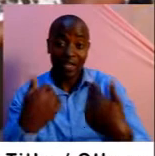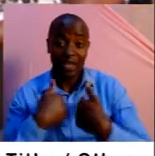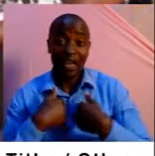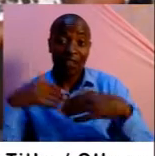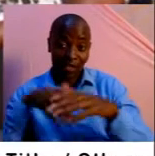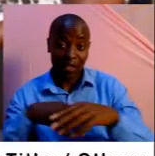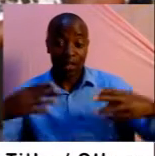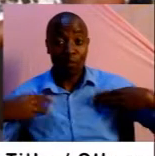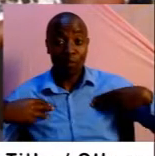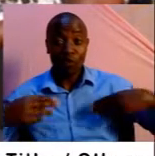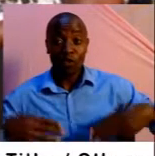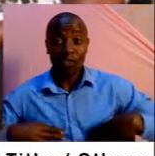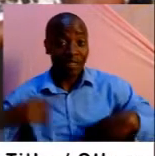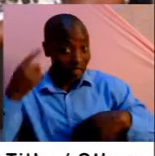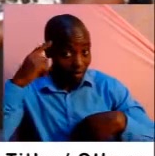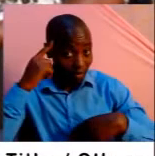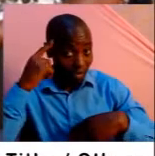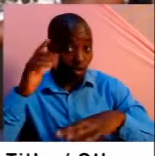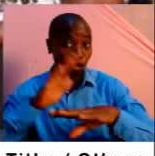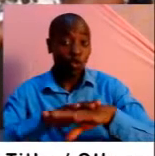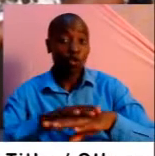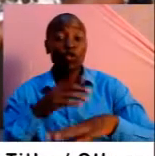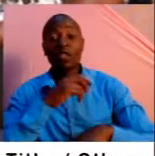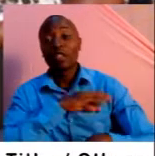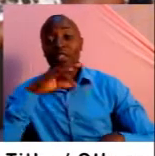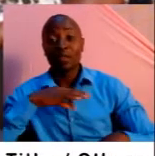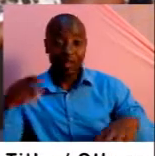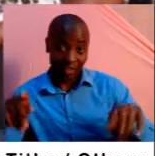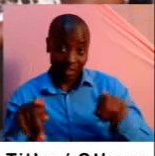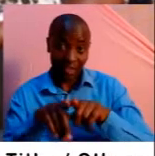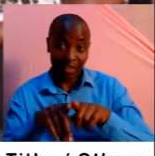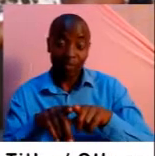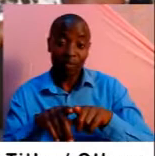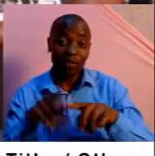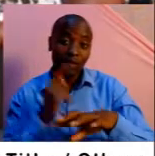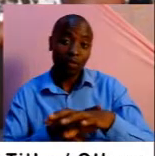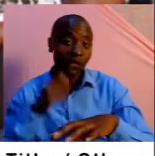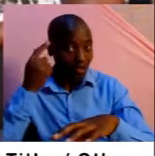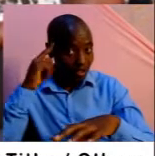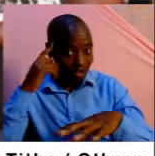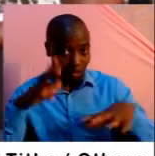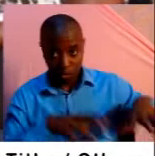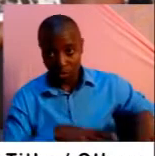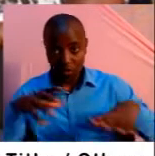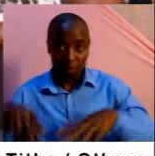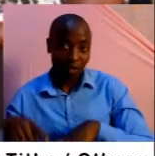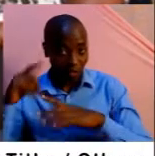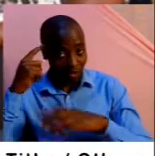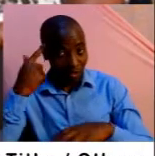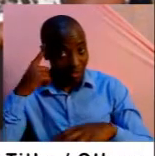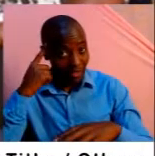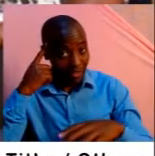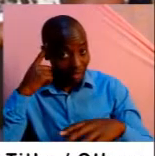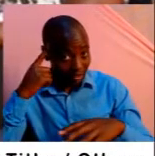our bodies, or in our minds, or in our spirit. Mm-hmm. Yeah. When I was thinking about endurance, I was thinking in this